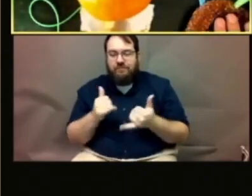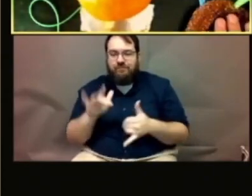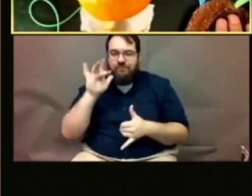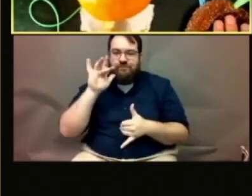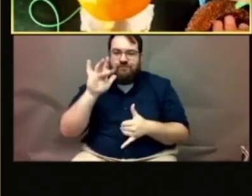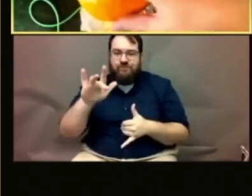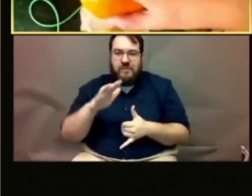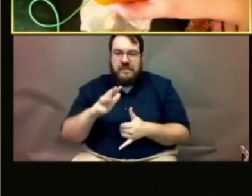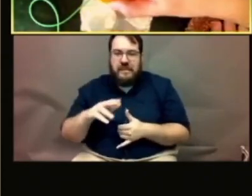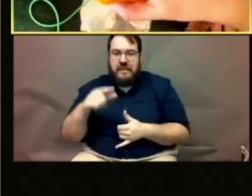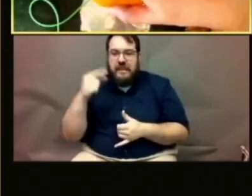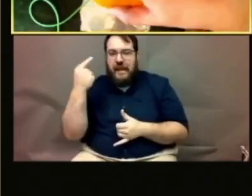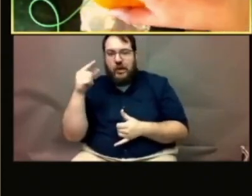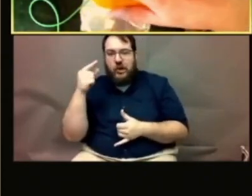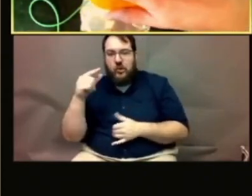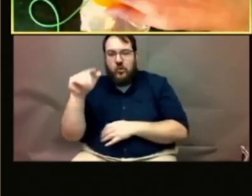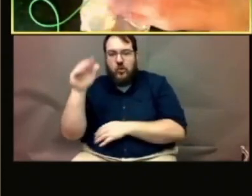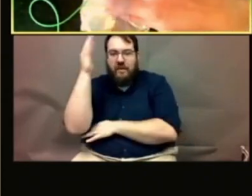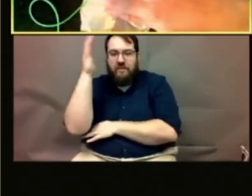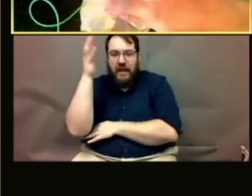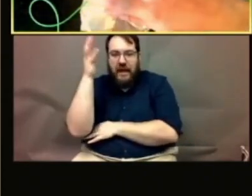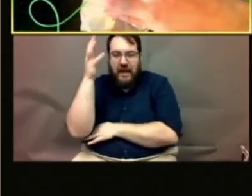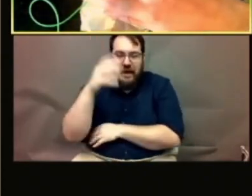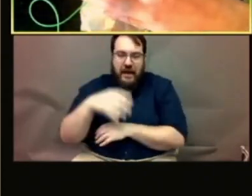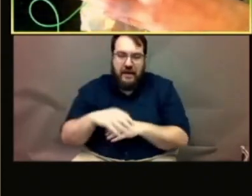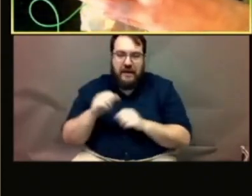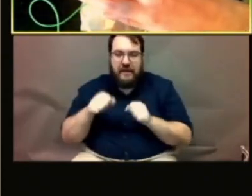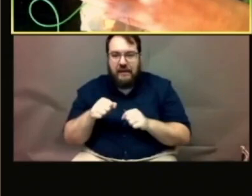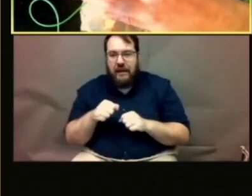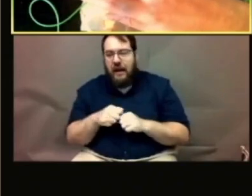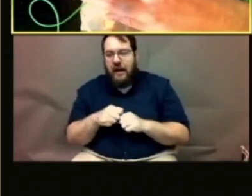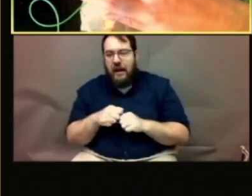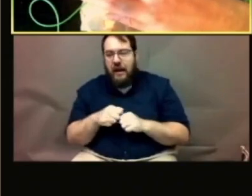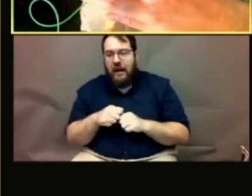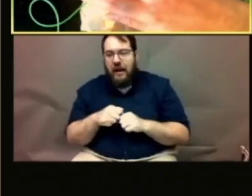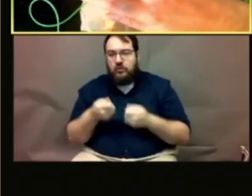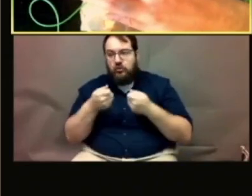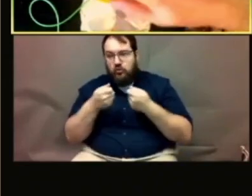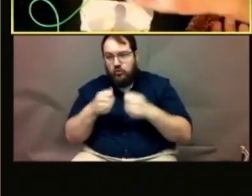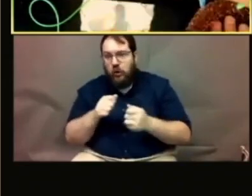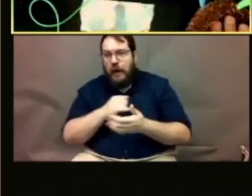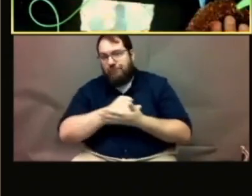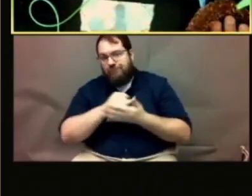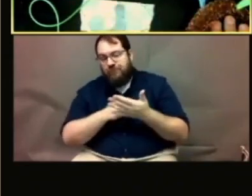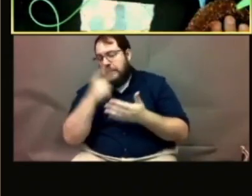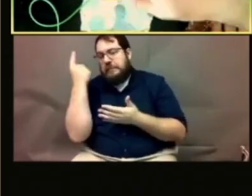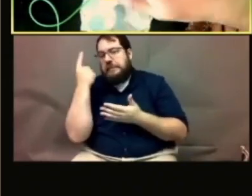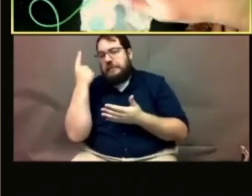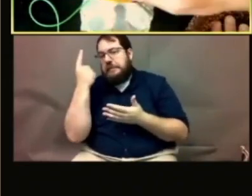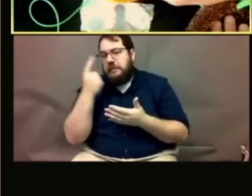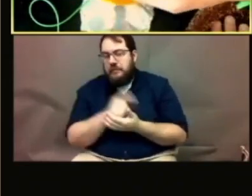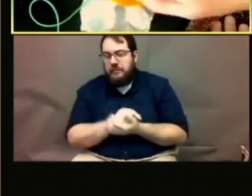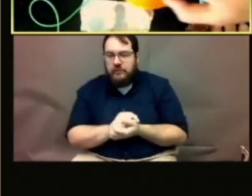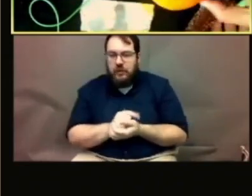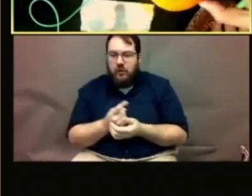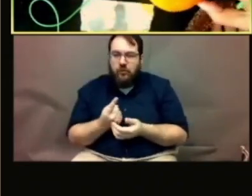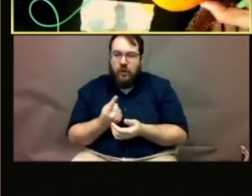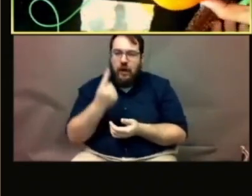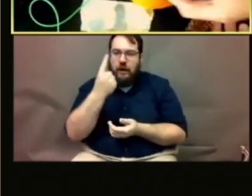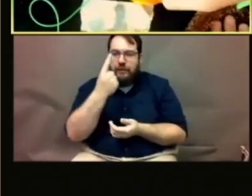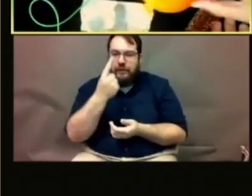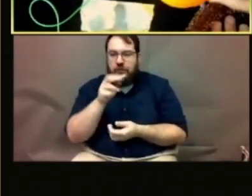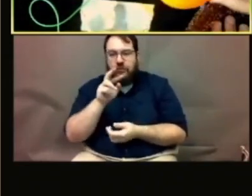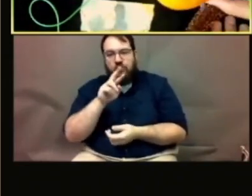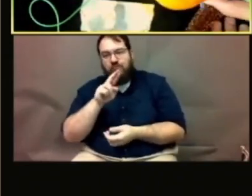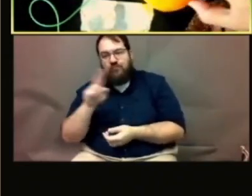reset. And I will attempt to draw something by rolling the orange around. We'll go up, and then